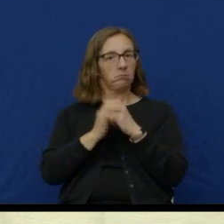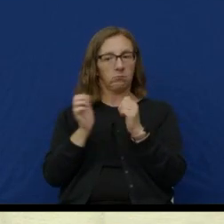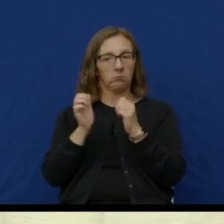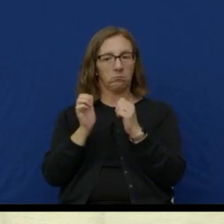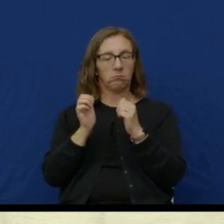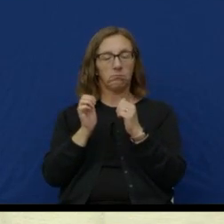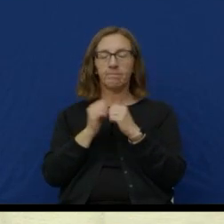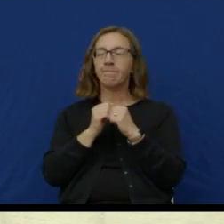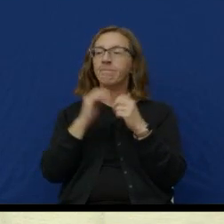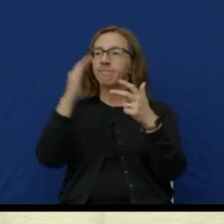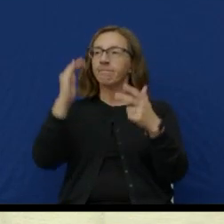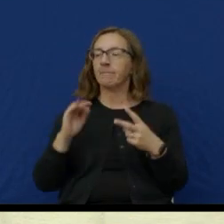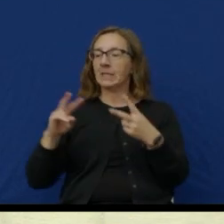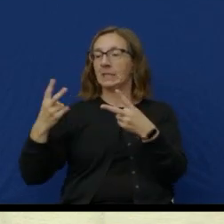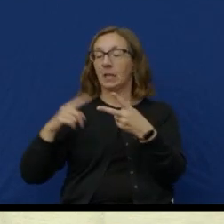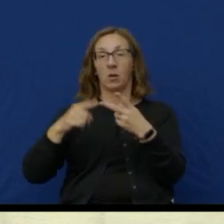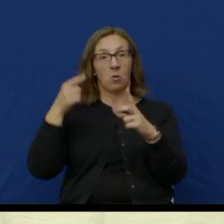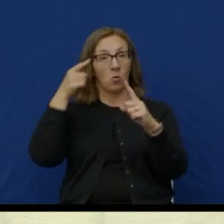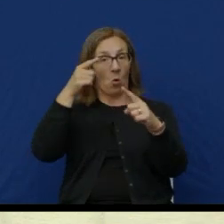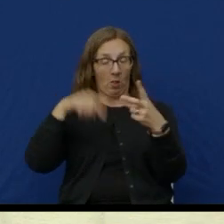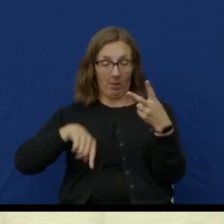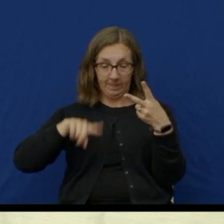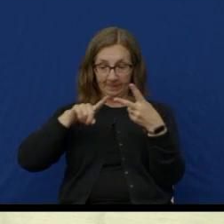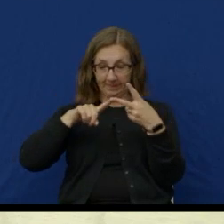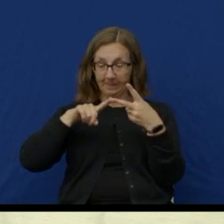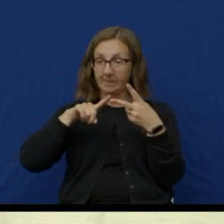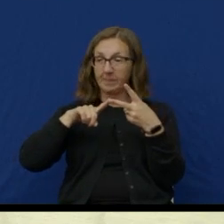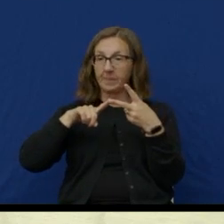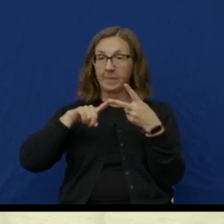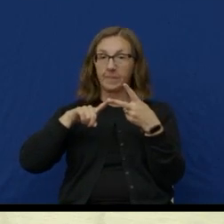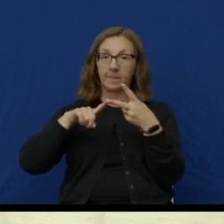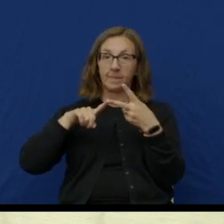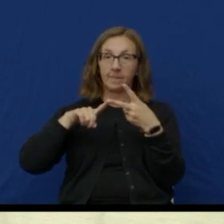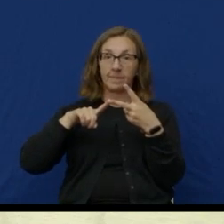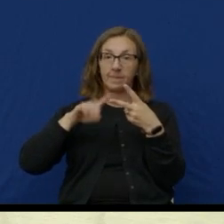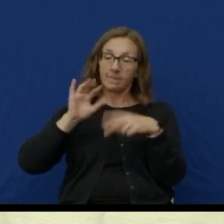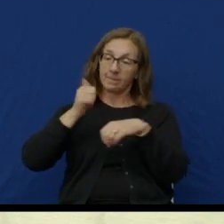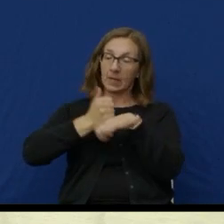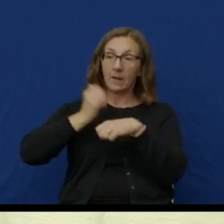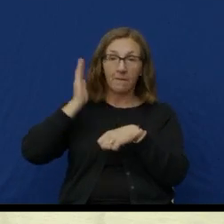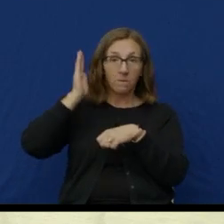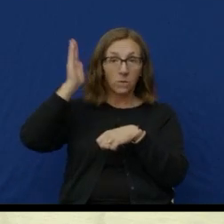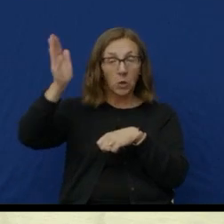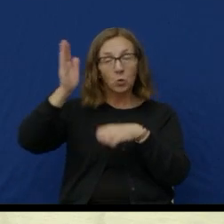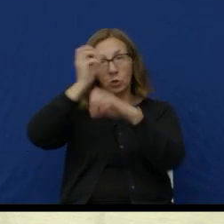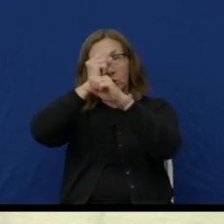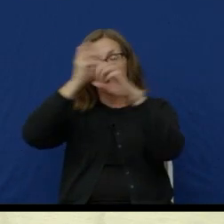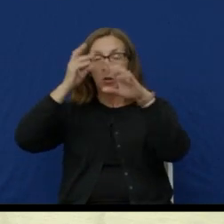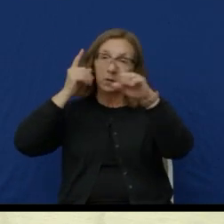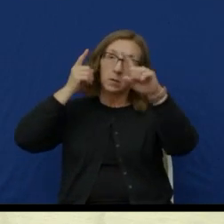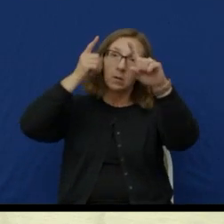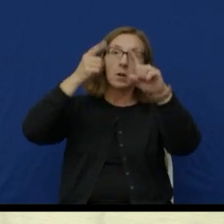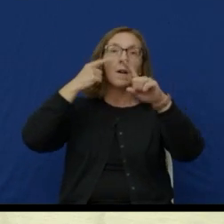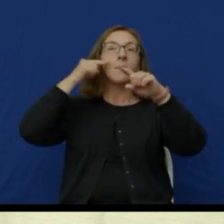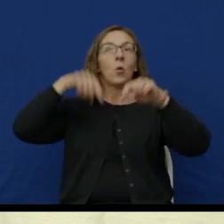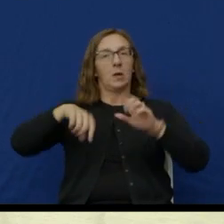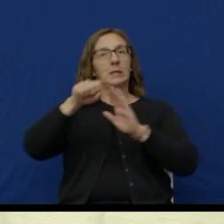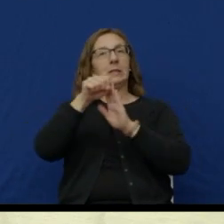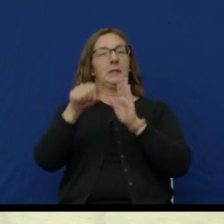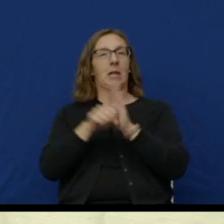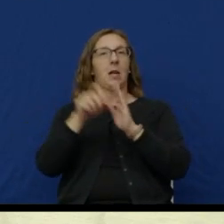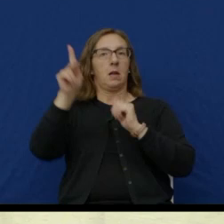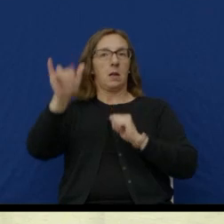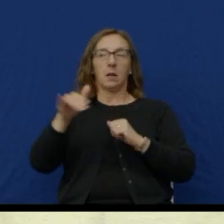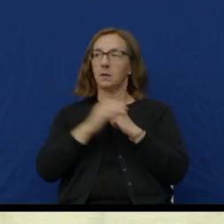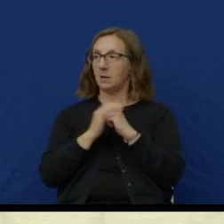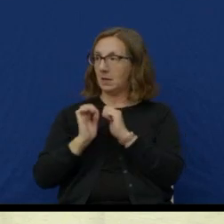effort. The second goal that you gave me was to establish a future vision, a compelling future vision for the future of the state of Kentucky. And we did